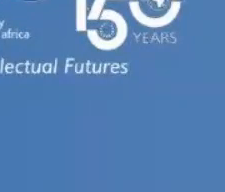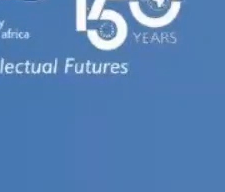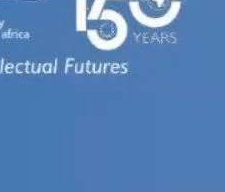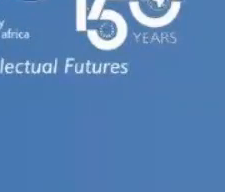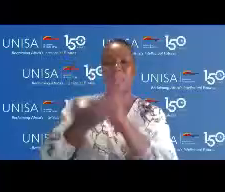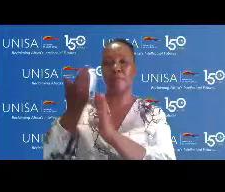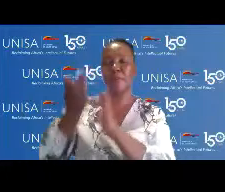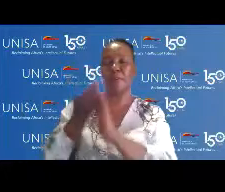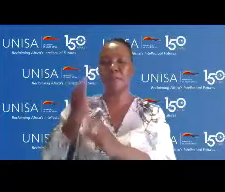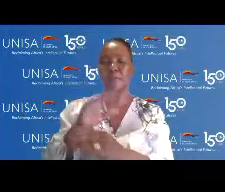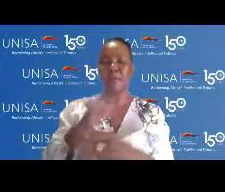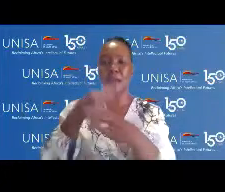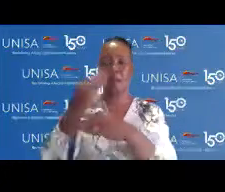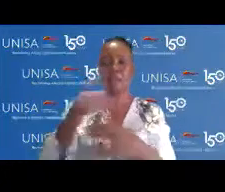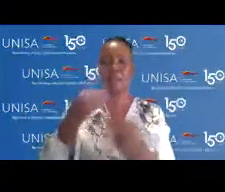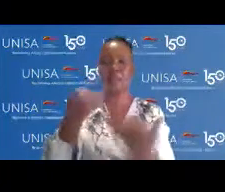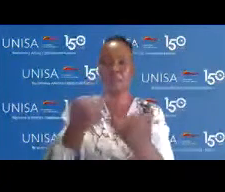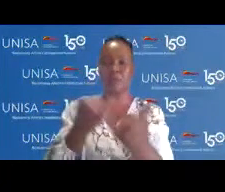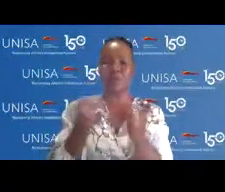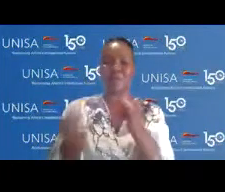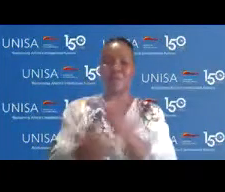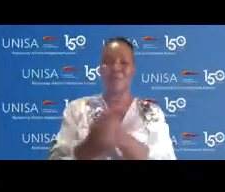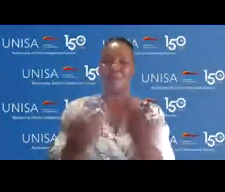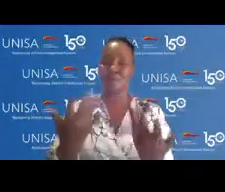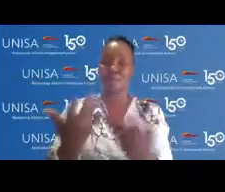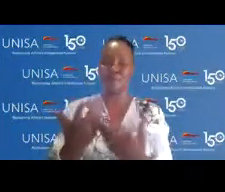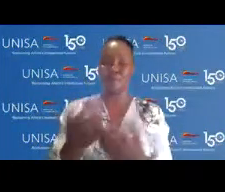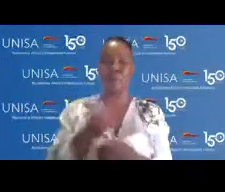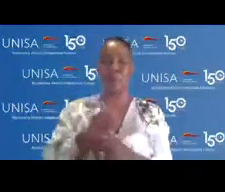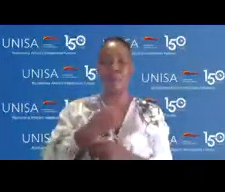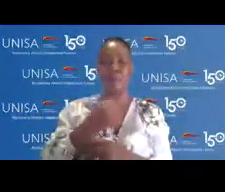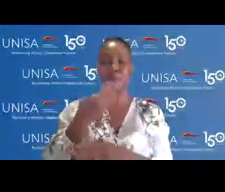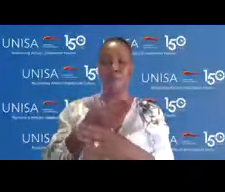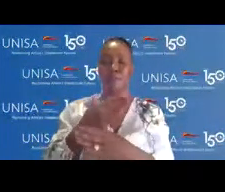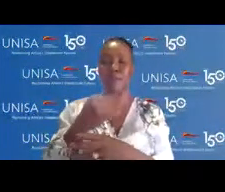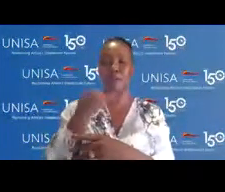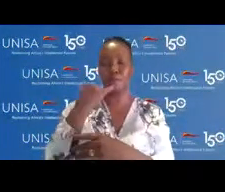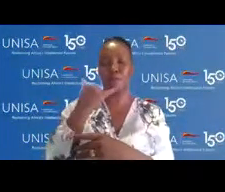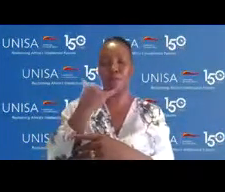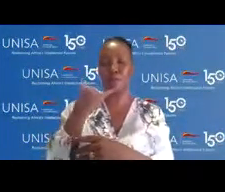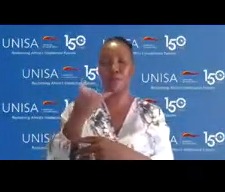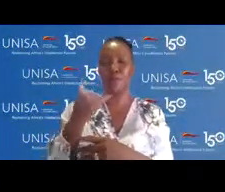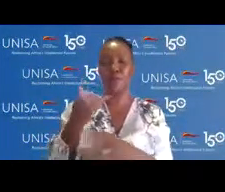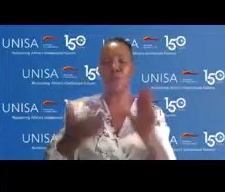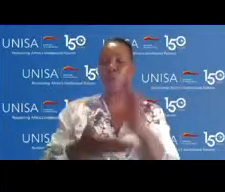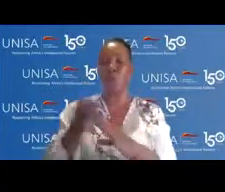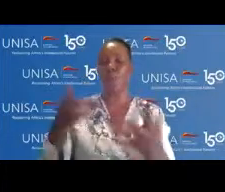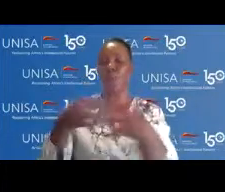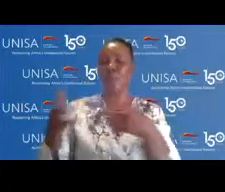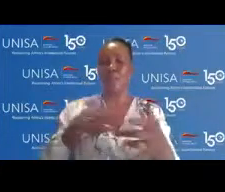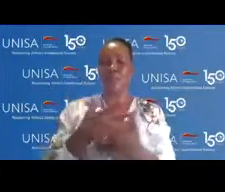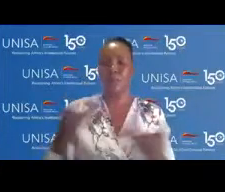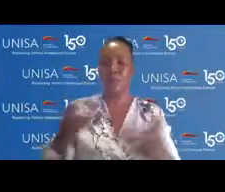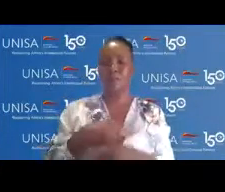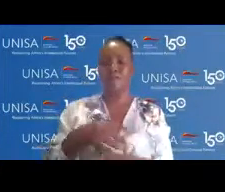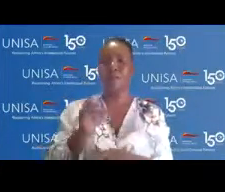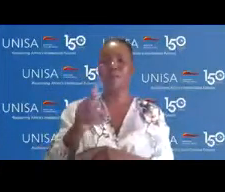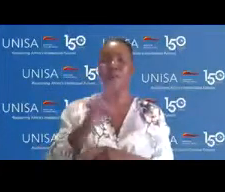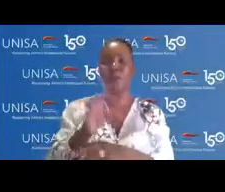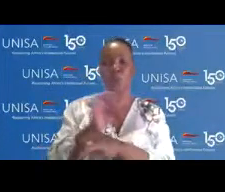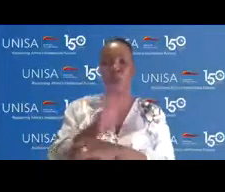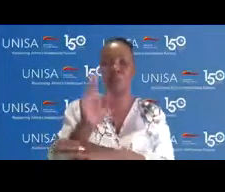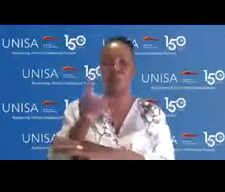today's session, my phone is not going anywhere. Once again, I would like to say thank you to